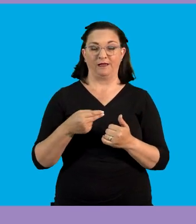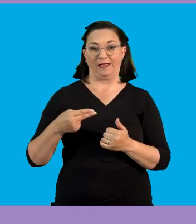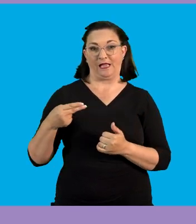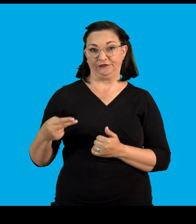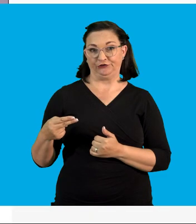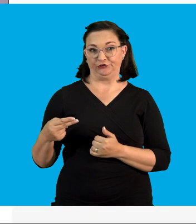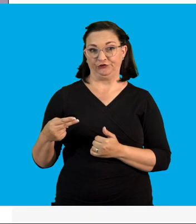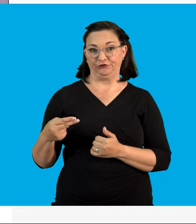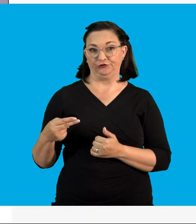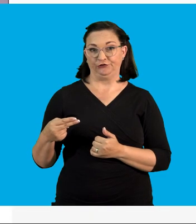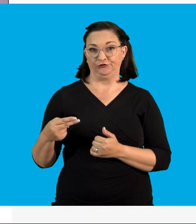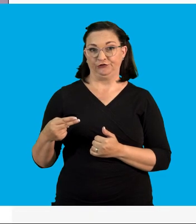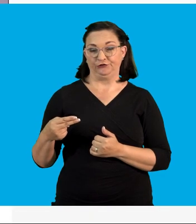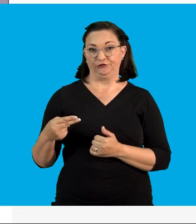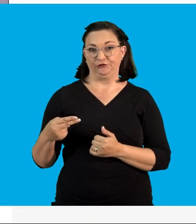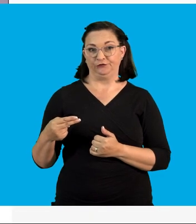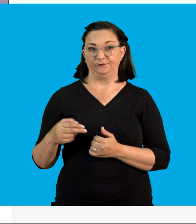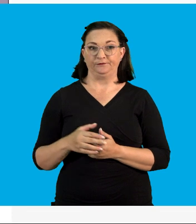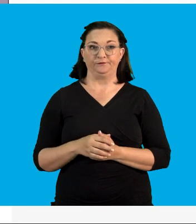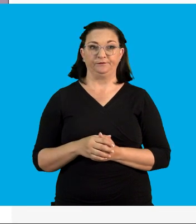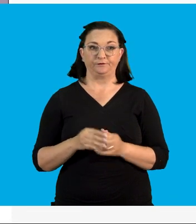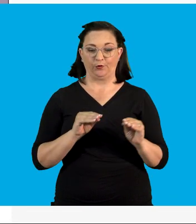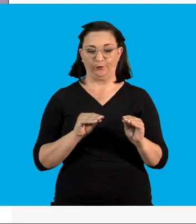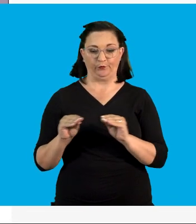H. Let's move the protractor